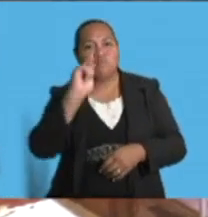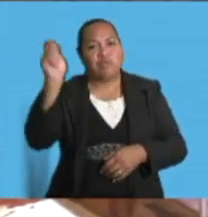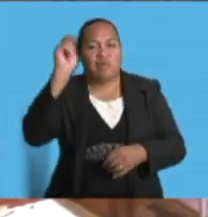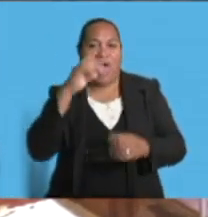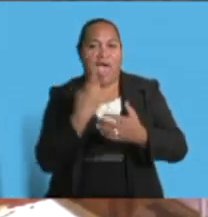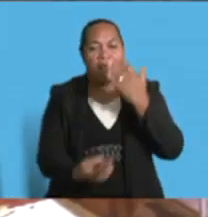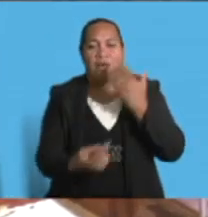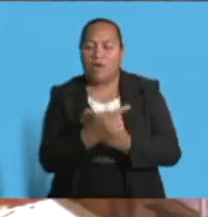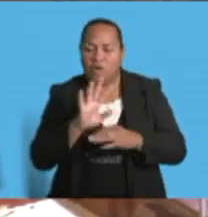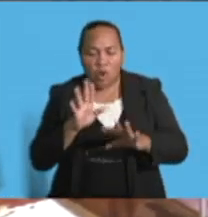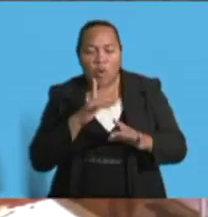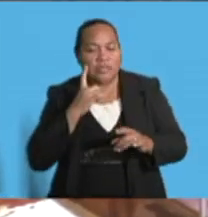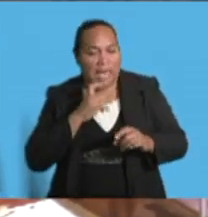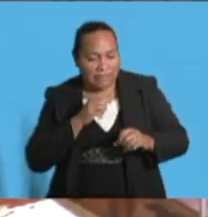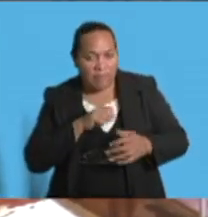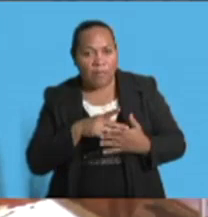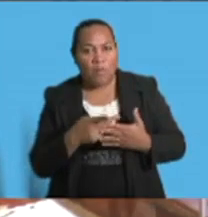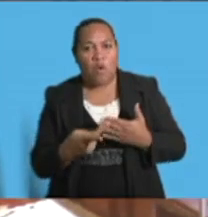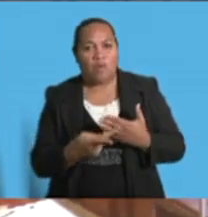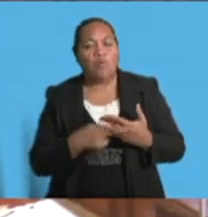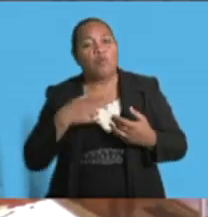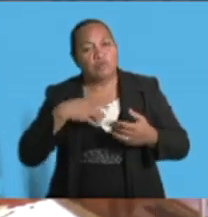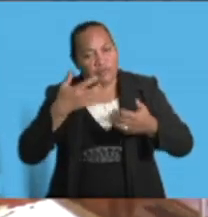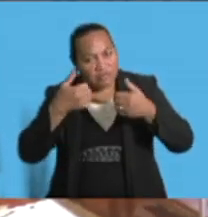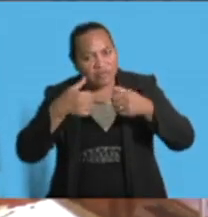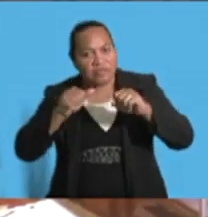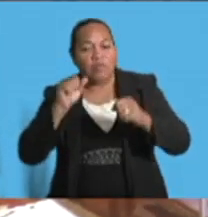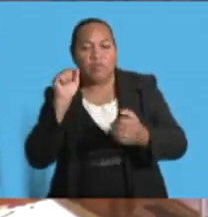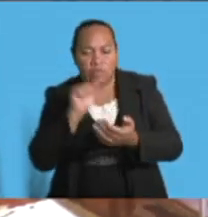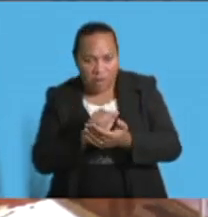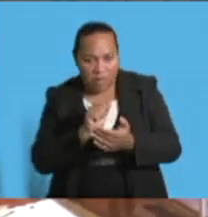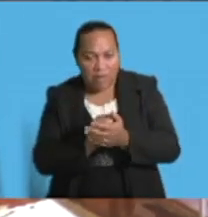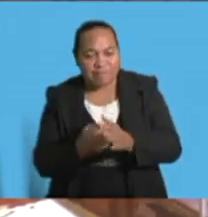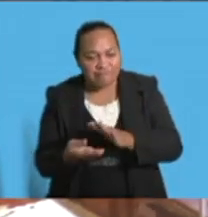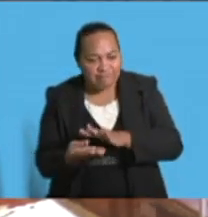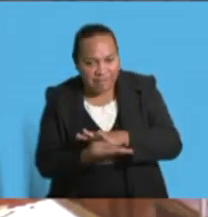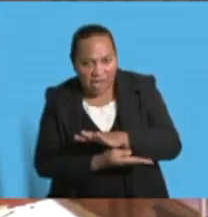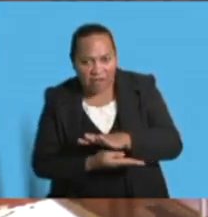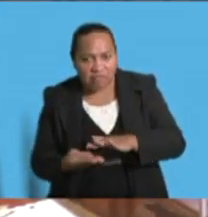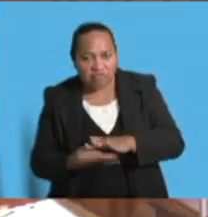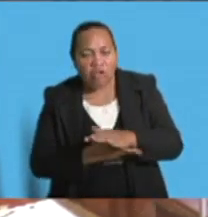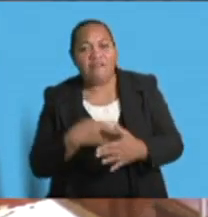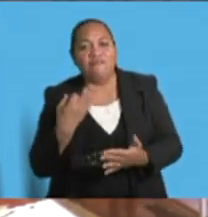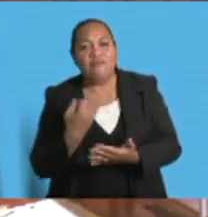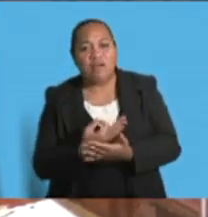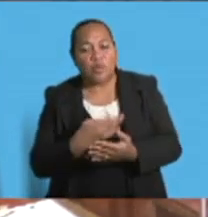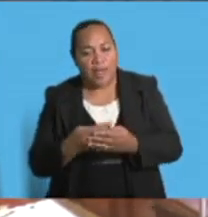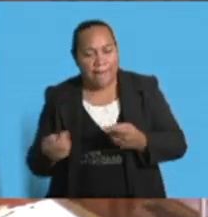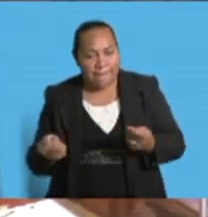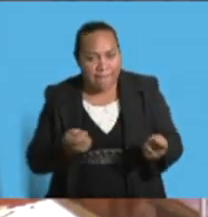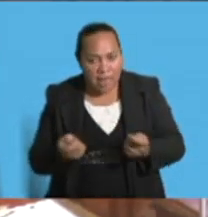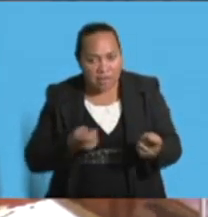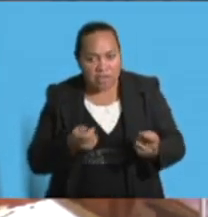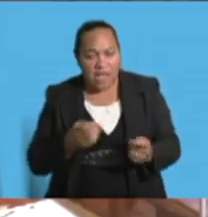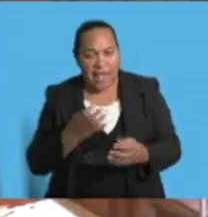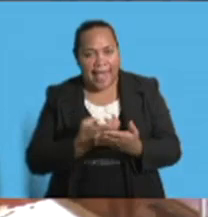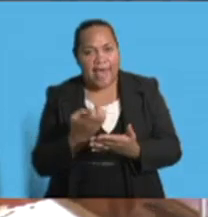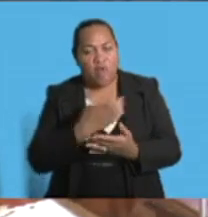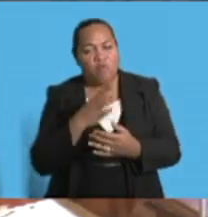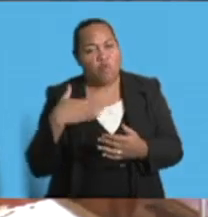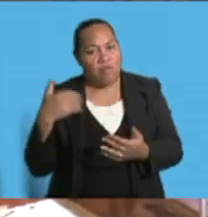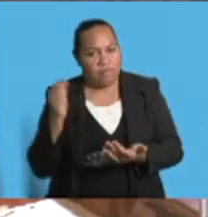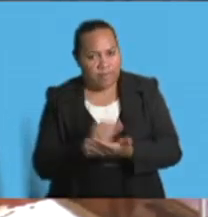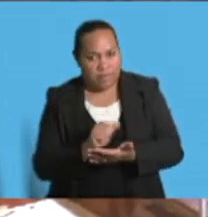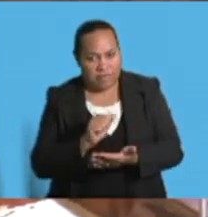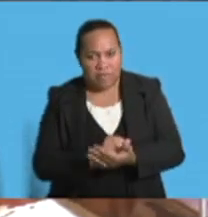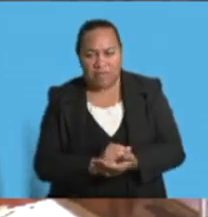such programs because we have achieved that through sound financial management. We are managing the economy well. The opposition is